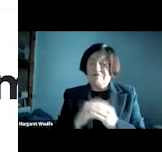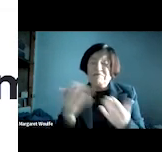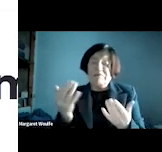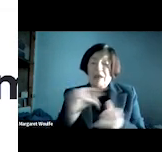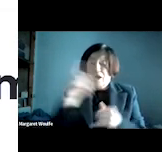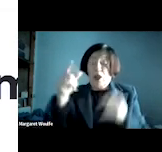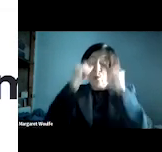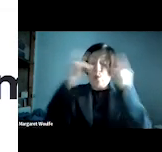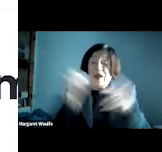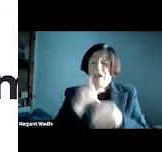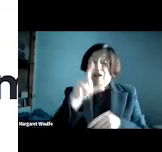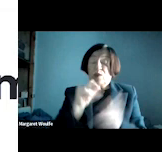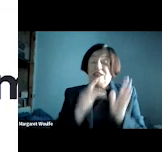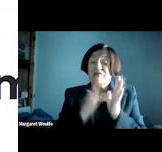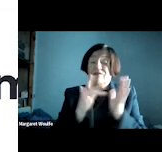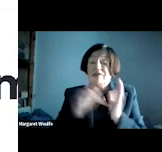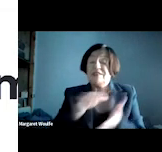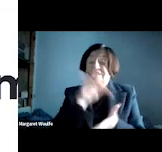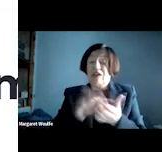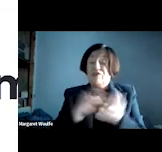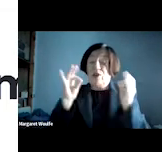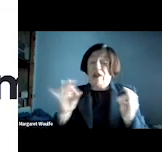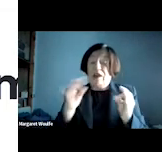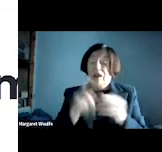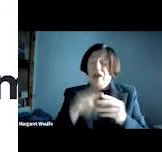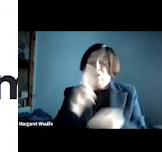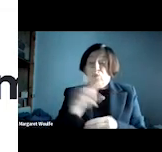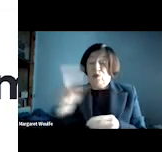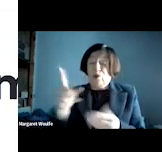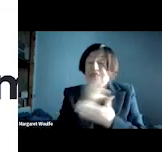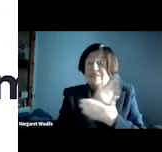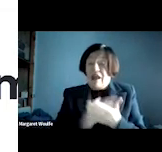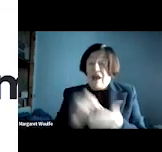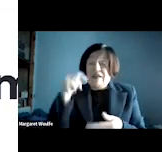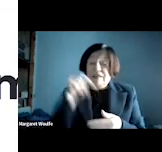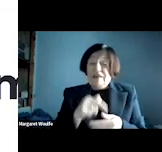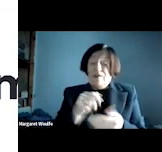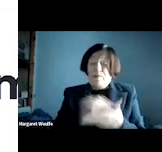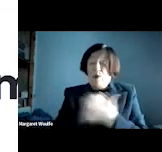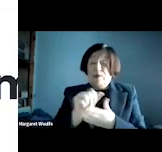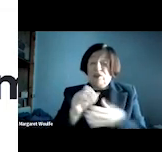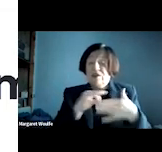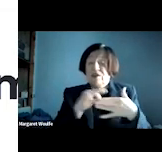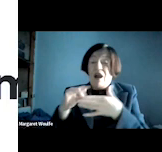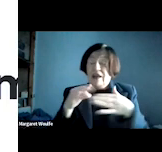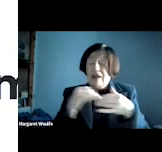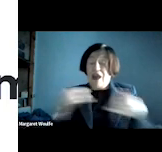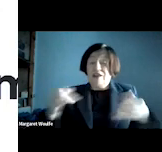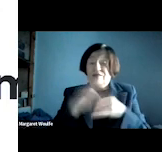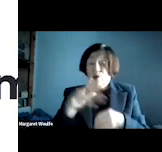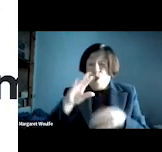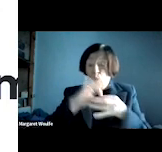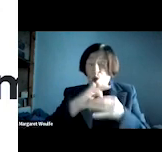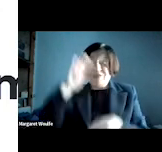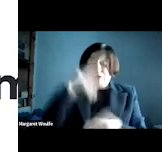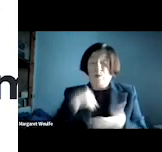aware that in 2015, the Centre for Excellence in Universal Design published Universal Design Guidelines for Homes in Ireland, and we'll be